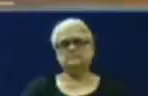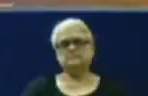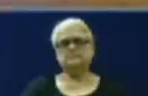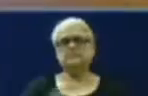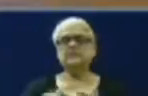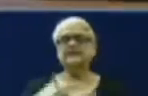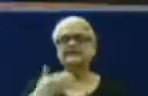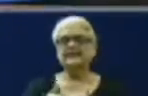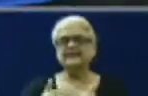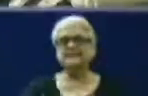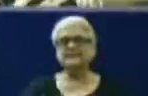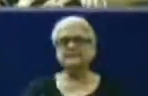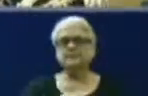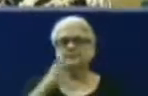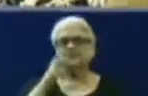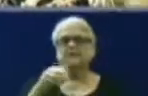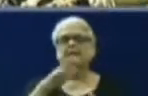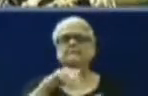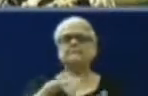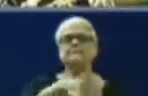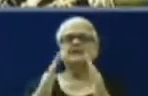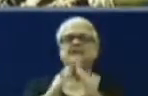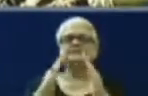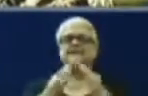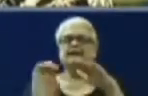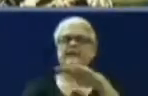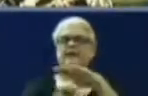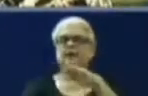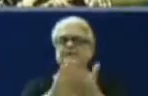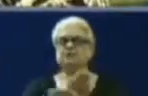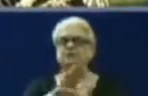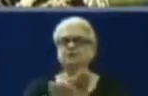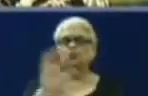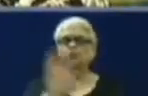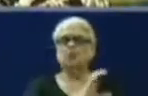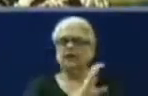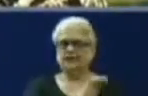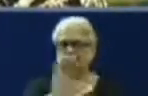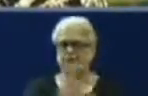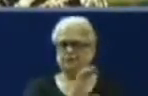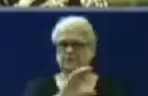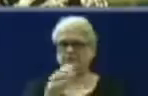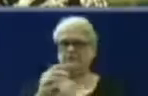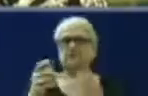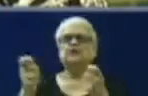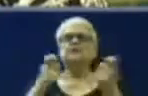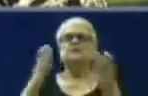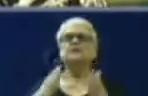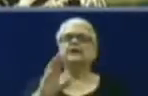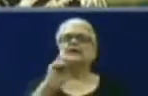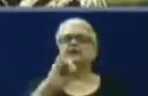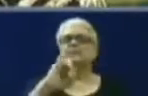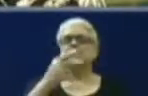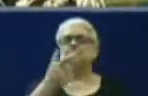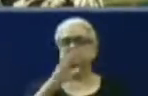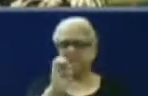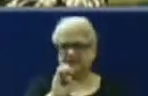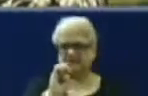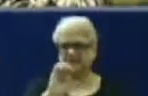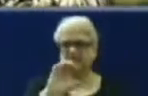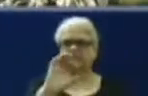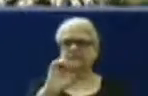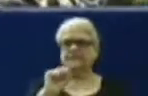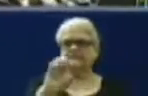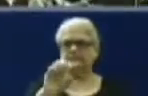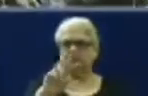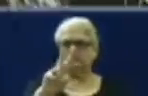Next, we will hear from the Middletown Elementary School Choir, directed by Michelle Skirvin. Students, please come forward.